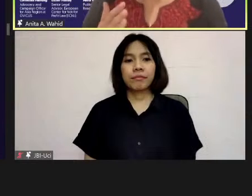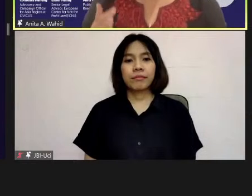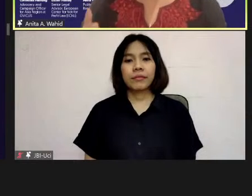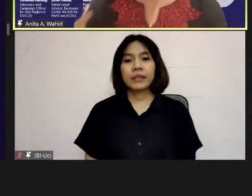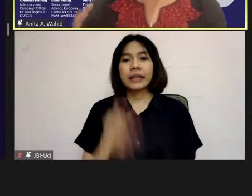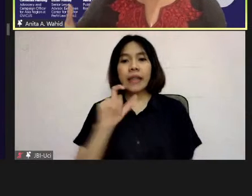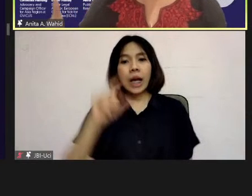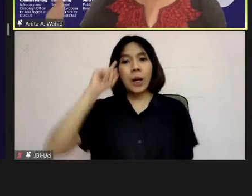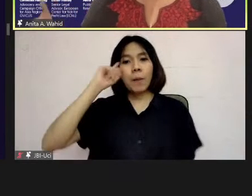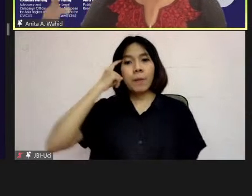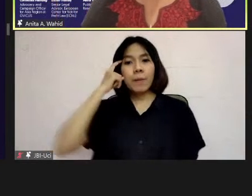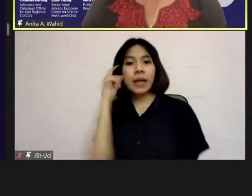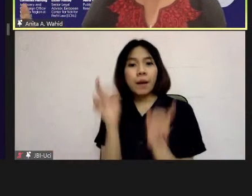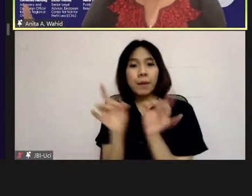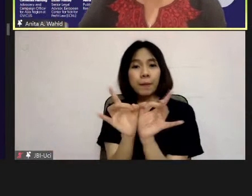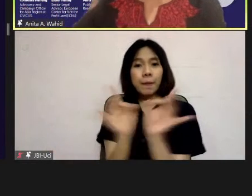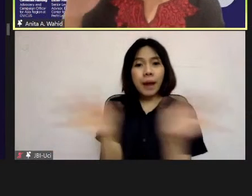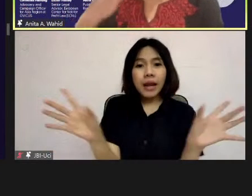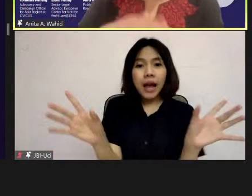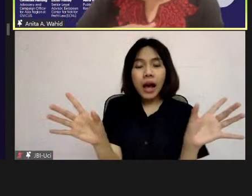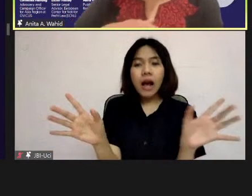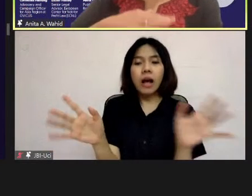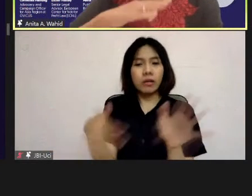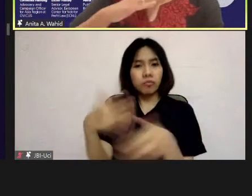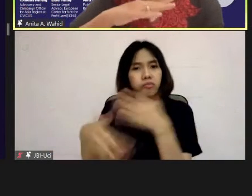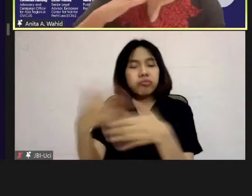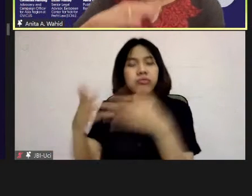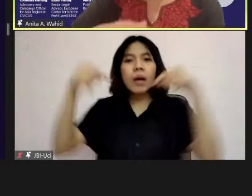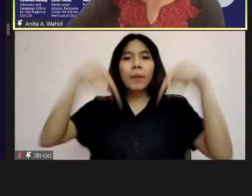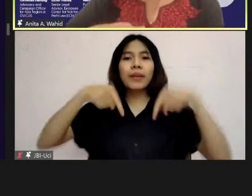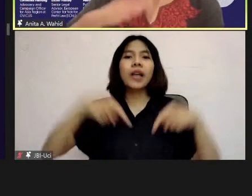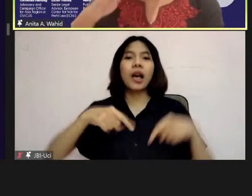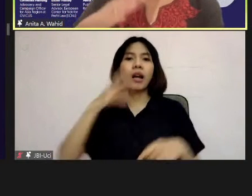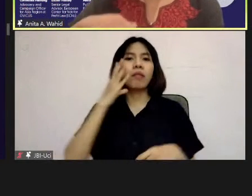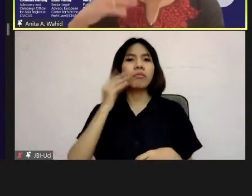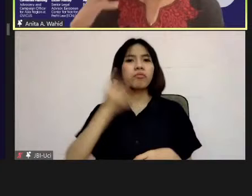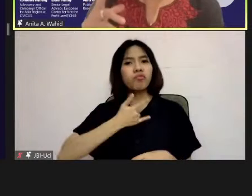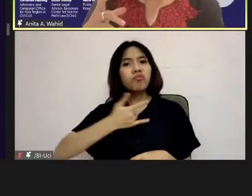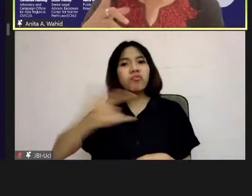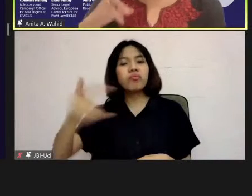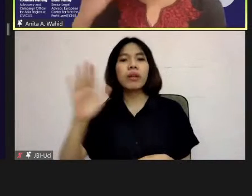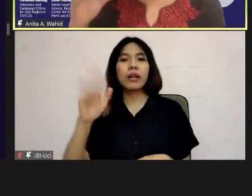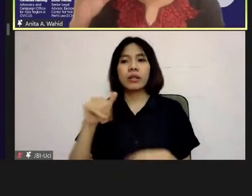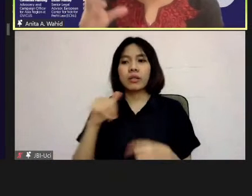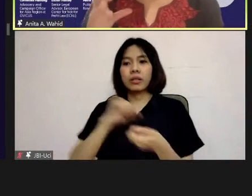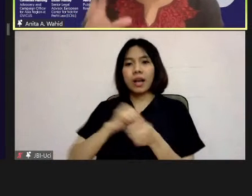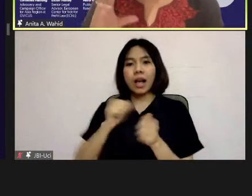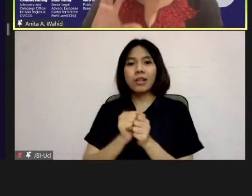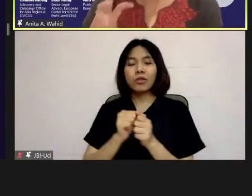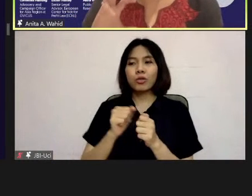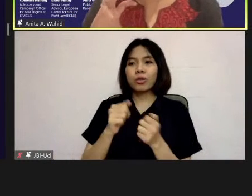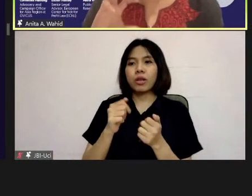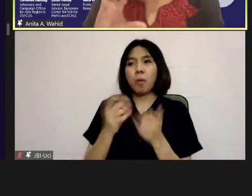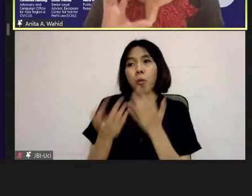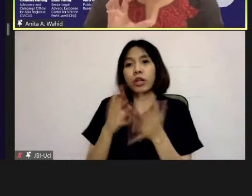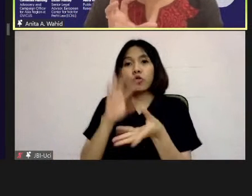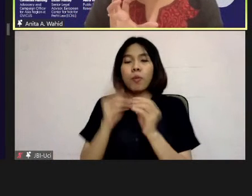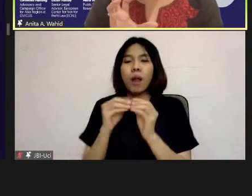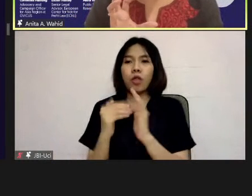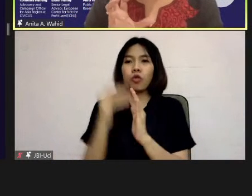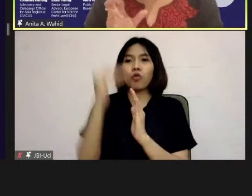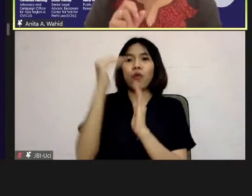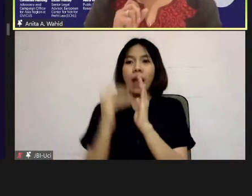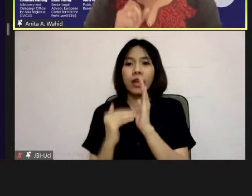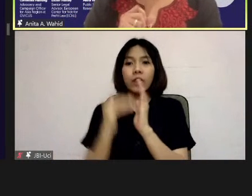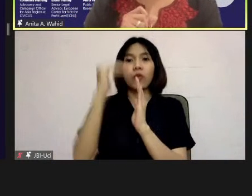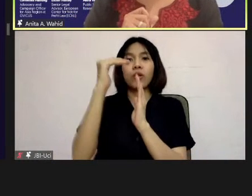And the fourth part, the dichotomies mindset, is happening until this very time as we speak. The cases up and